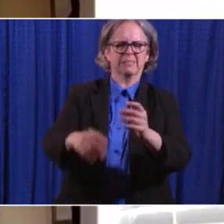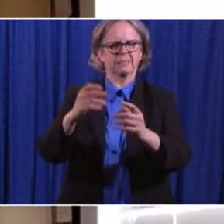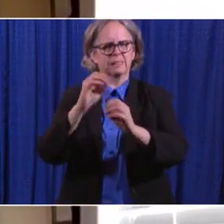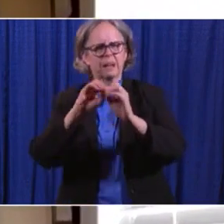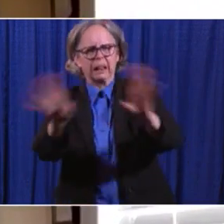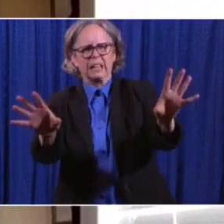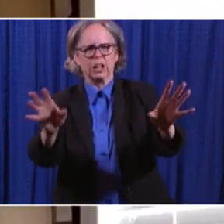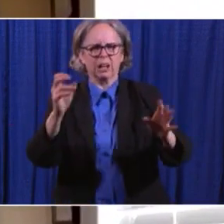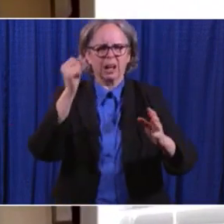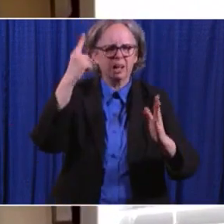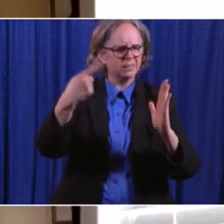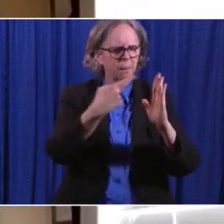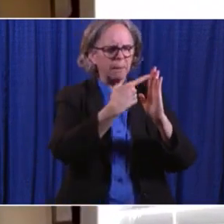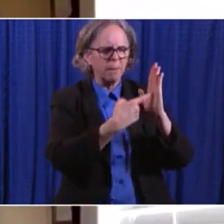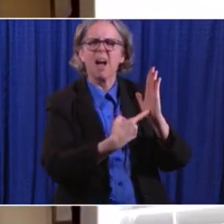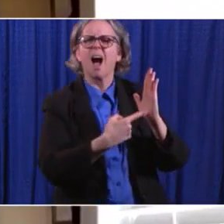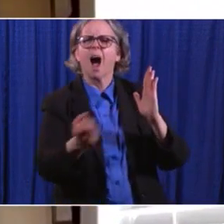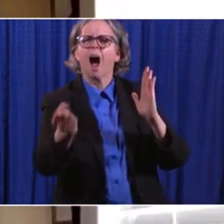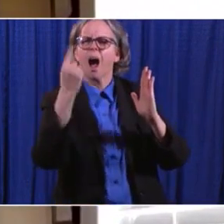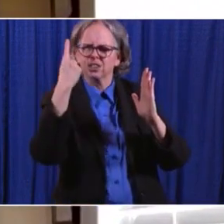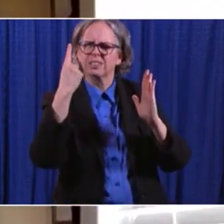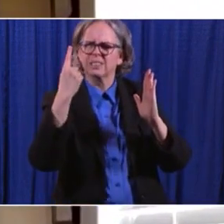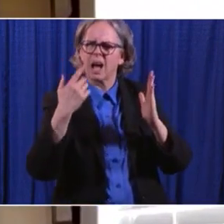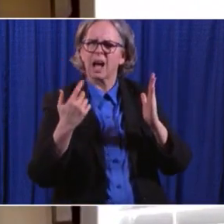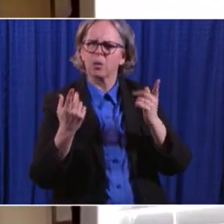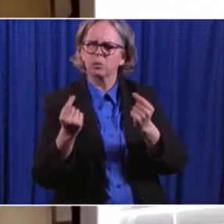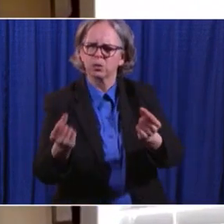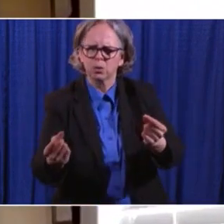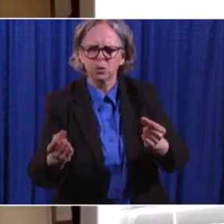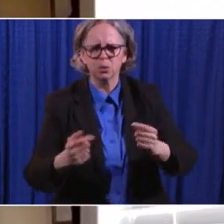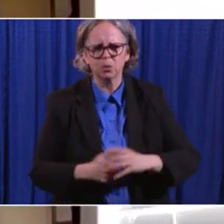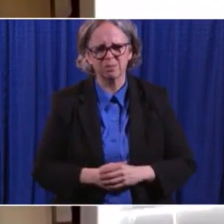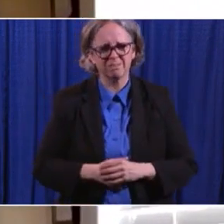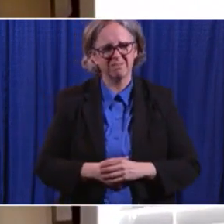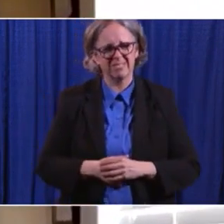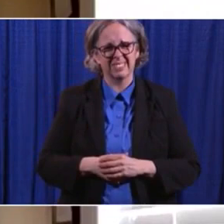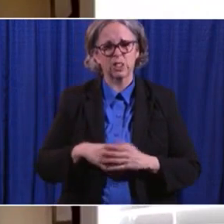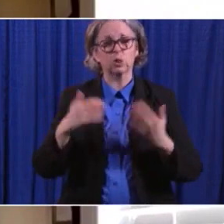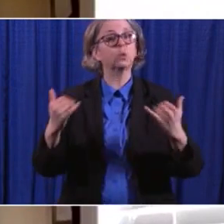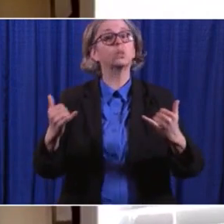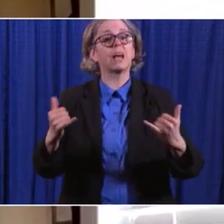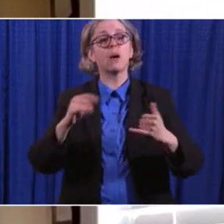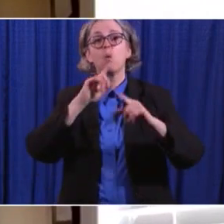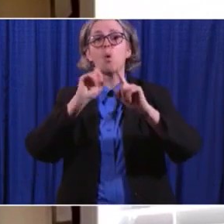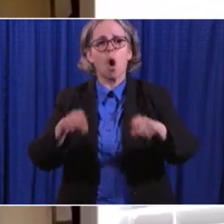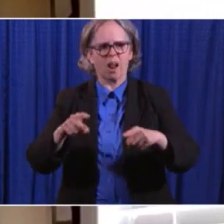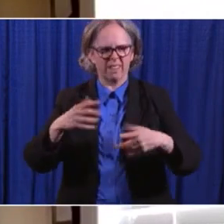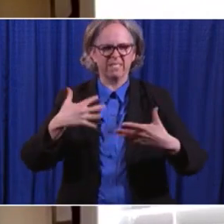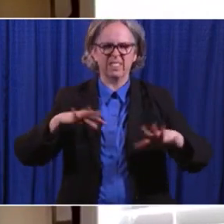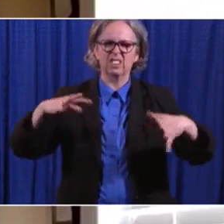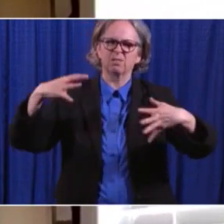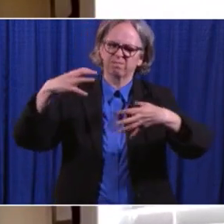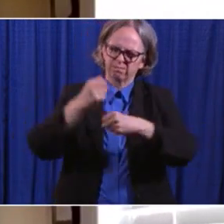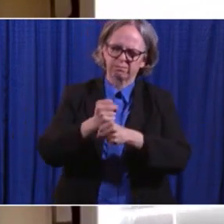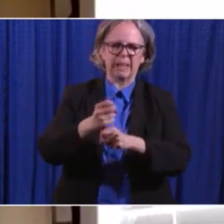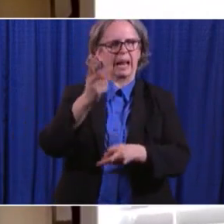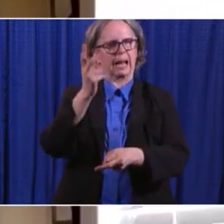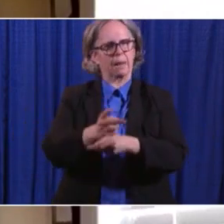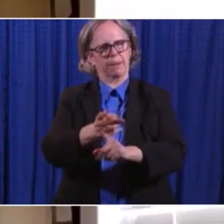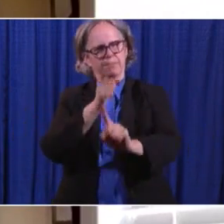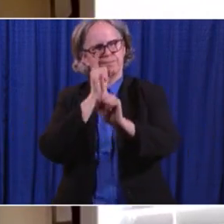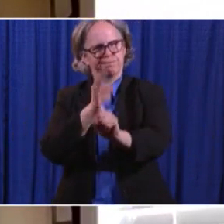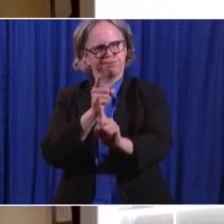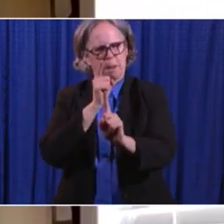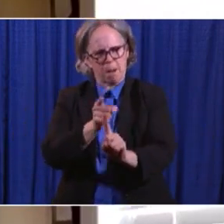Today's orders simplify and underline the vital steps we Ohioans need to take to